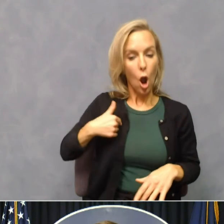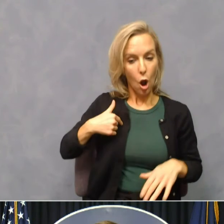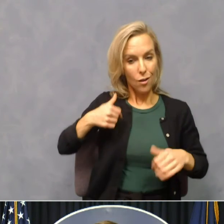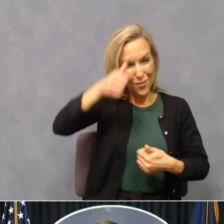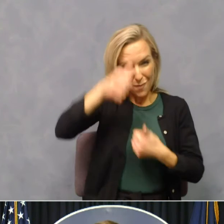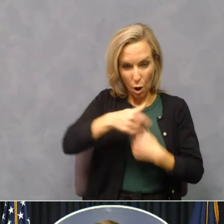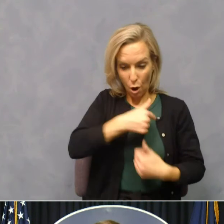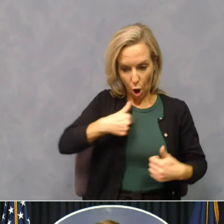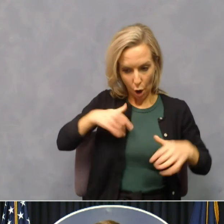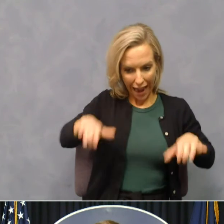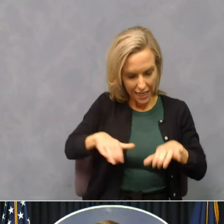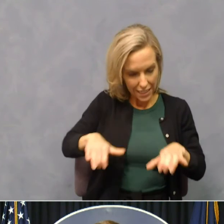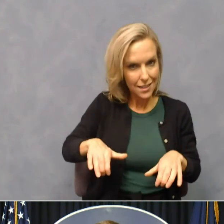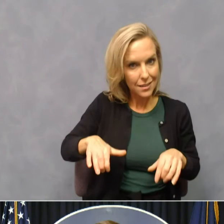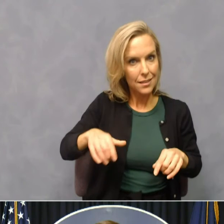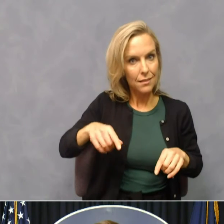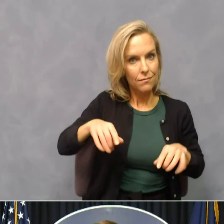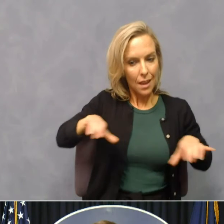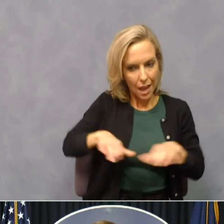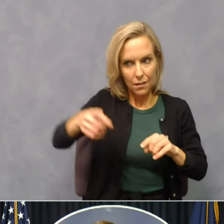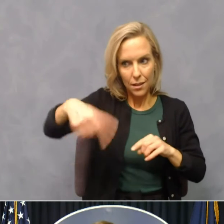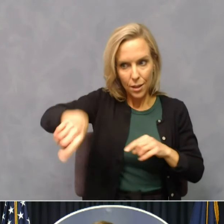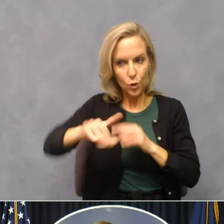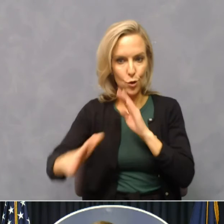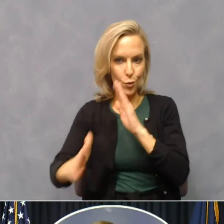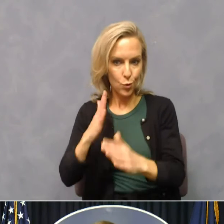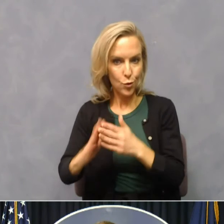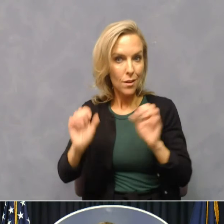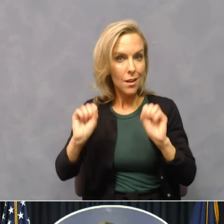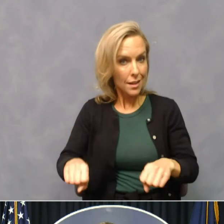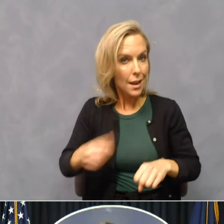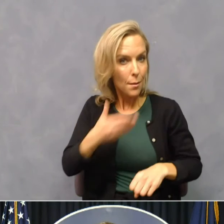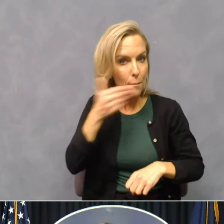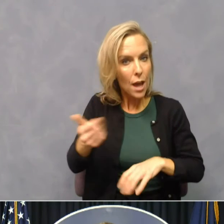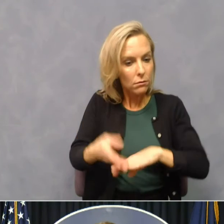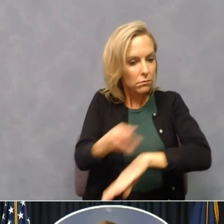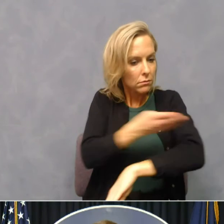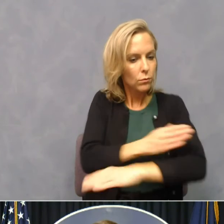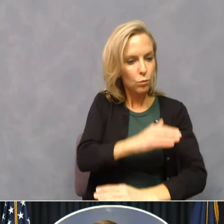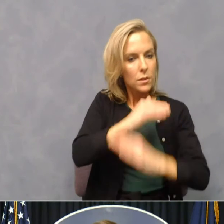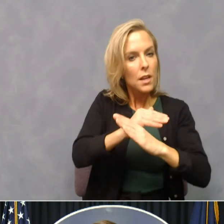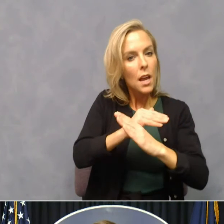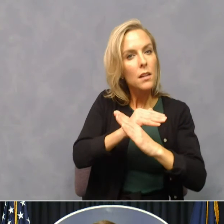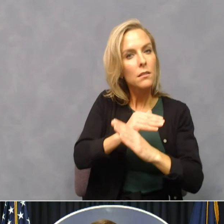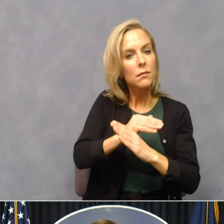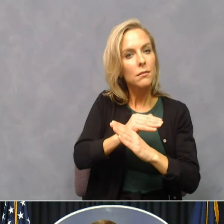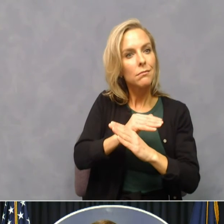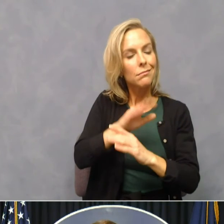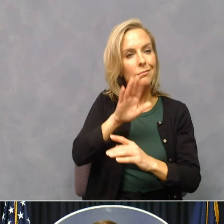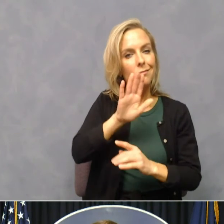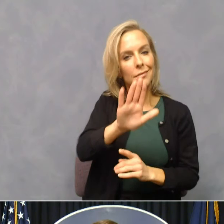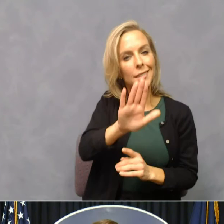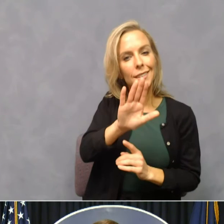the actions of the community, that can better protect Dr. Miller's colleagues, and I know it's what he would ask